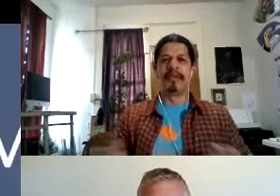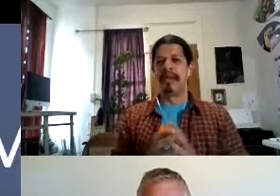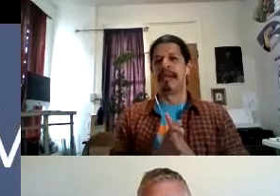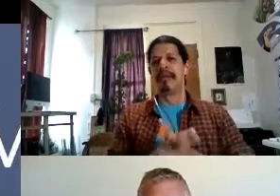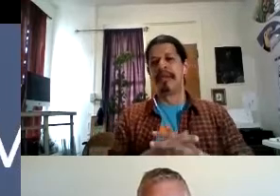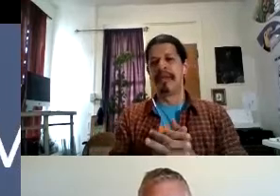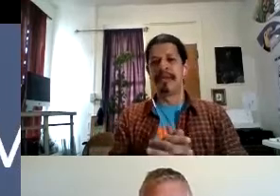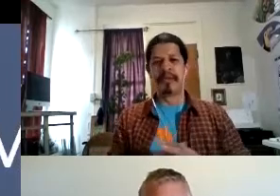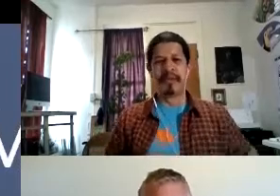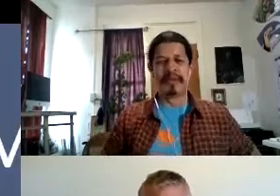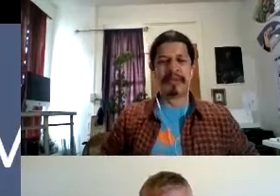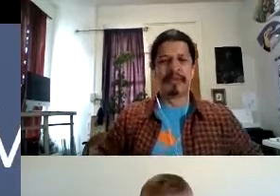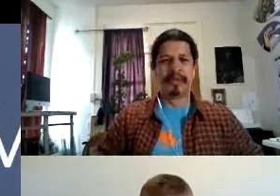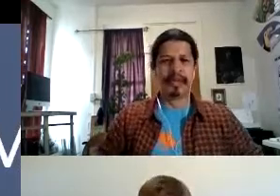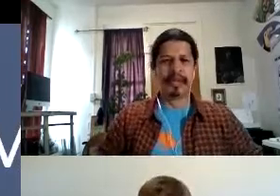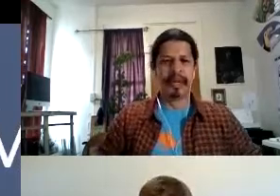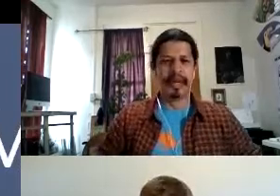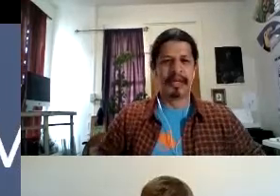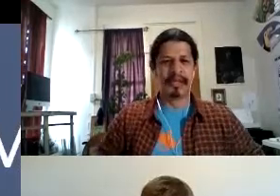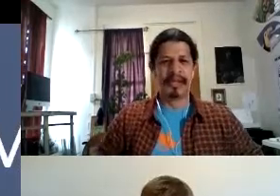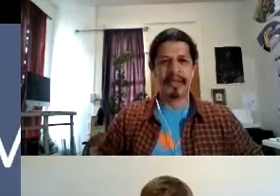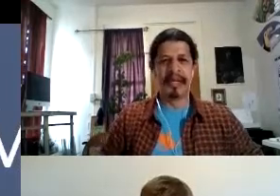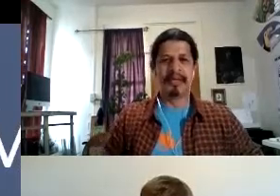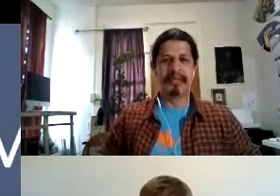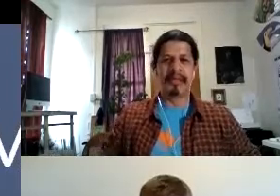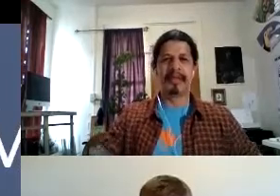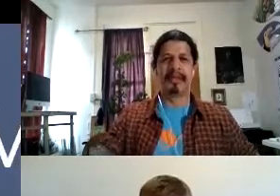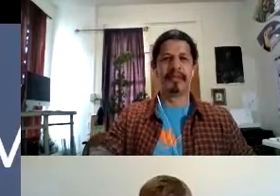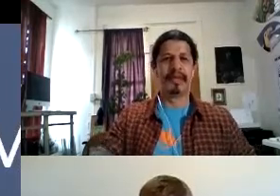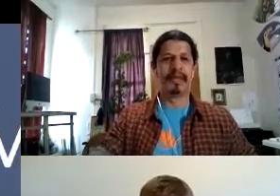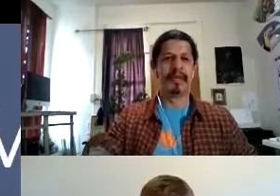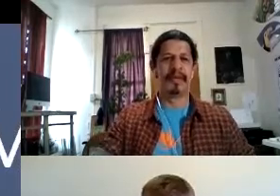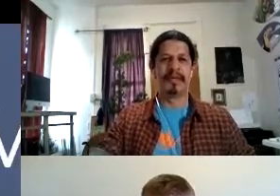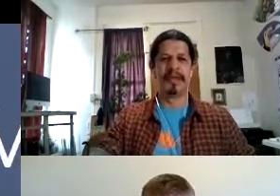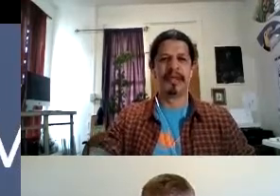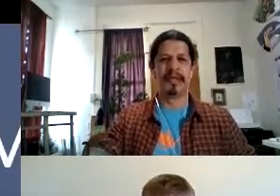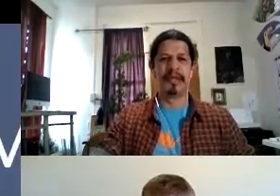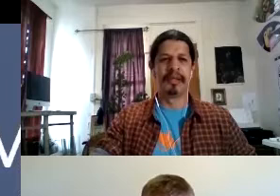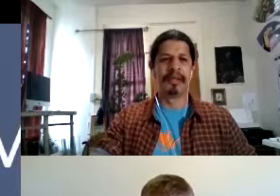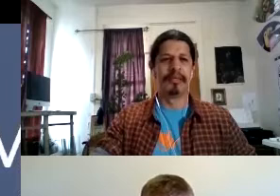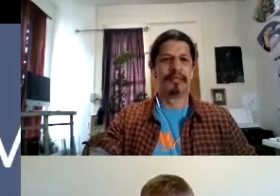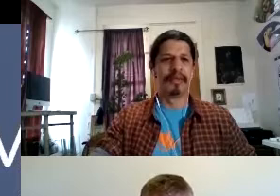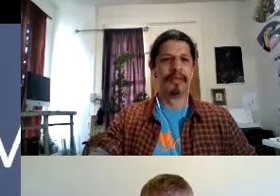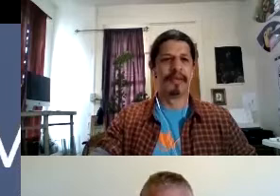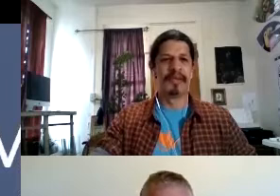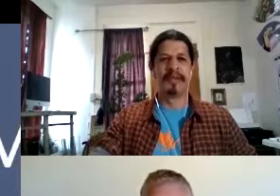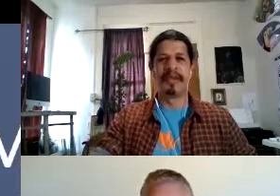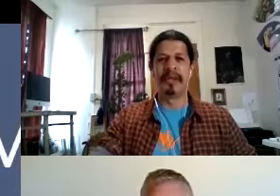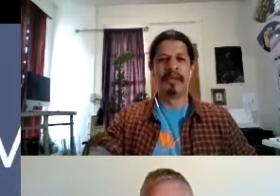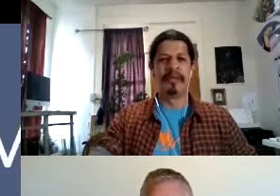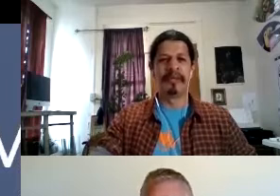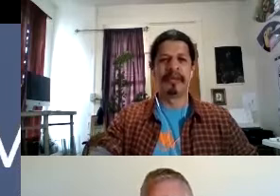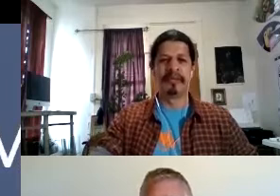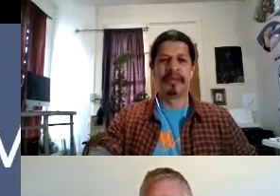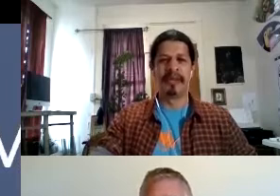We're gonna wait a couple of minutes for more people to access the meeting. In the meantime, I just wanna, first of all,